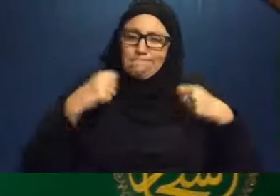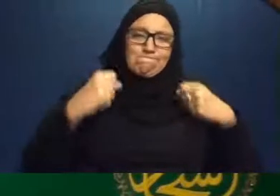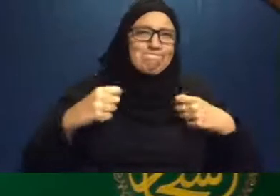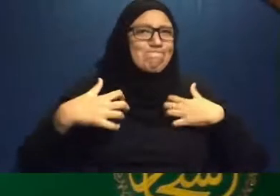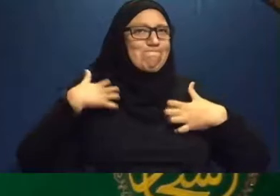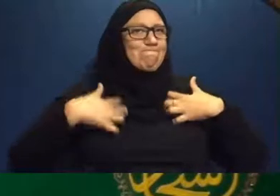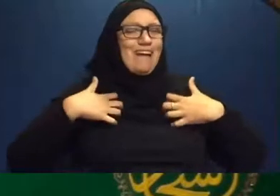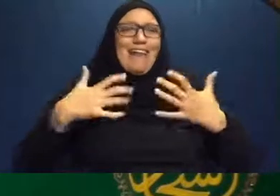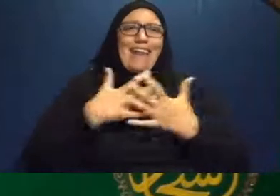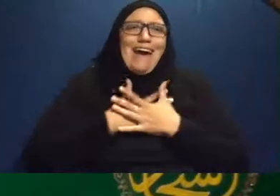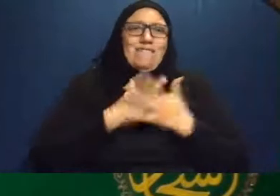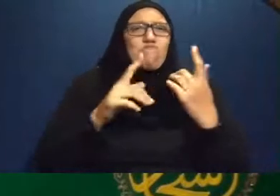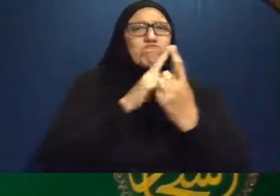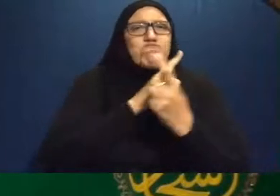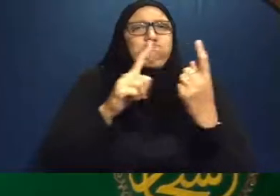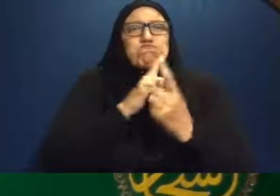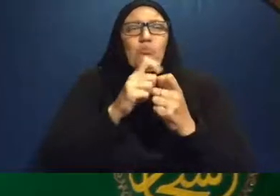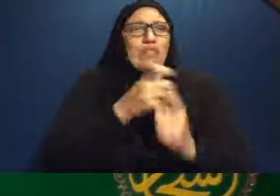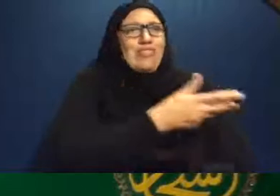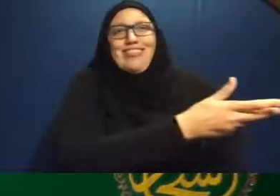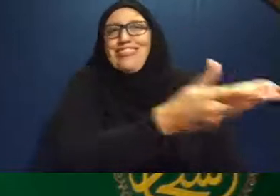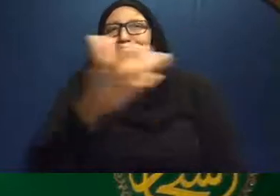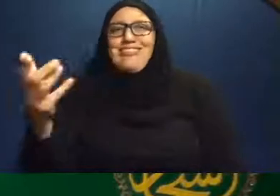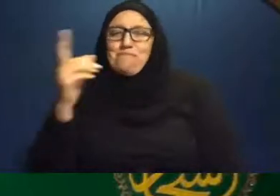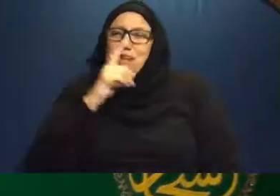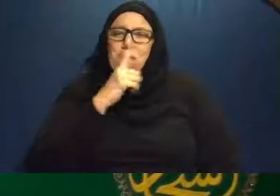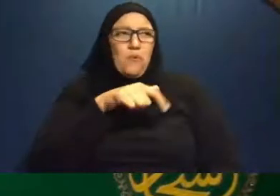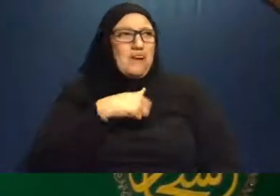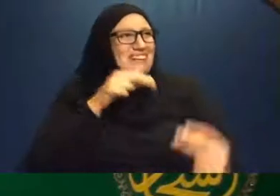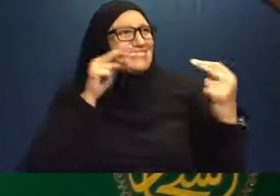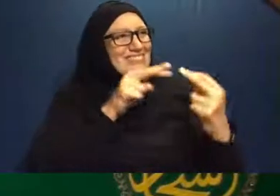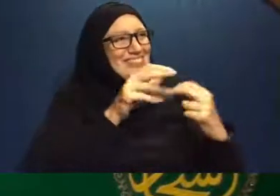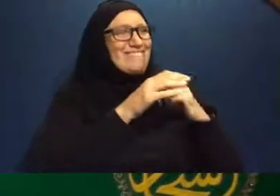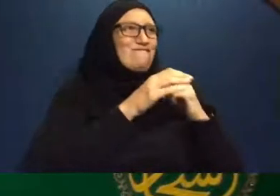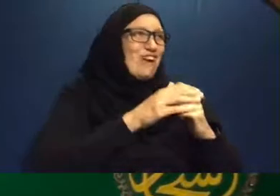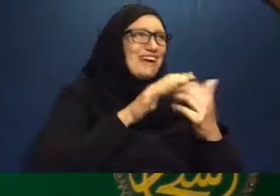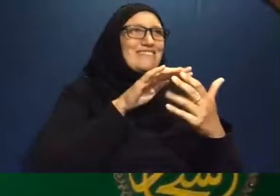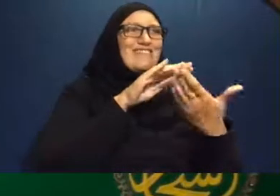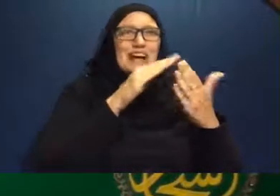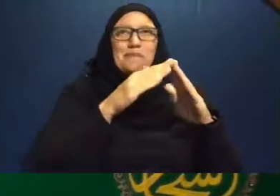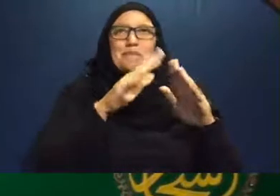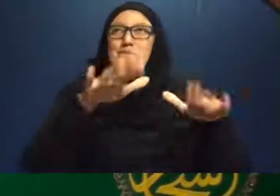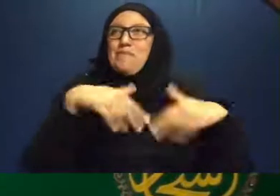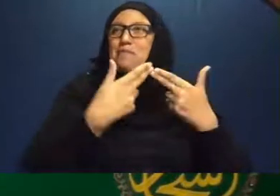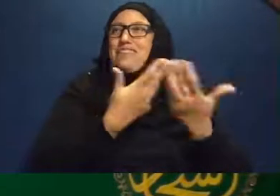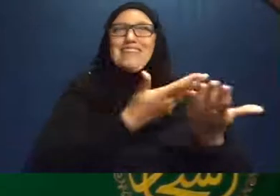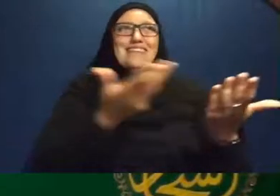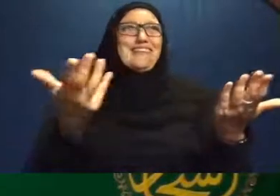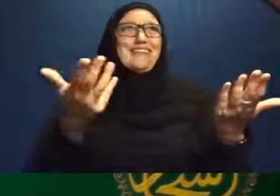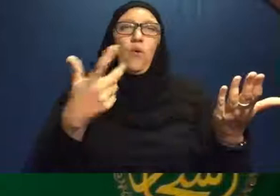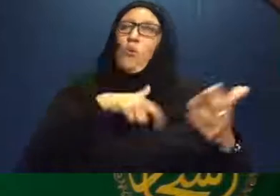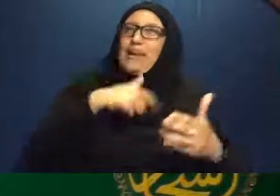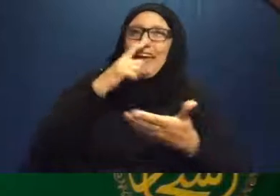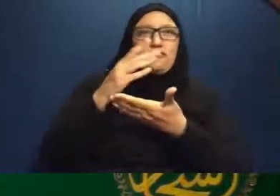are gregarious being, we have fellow humans to care about and share with. That's why in